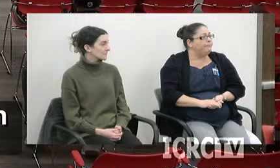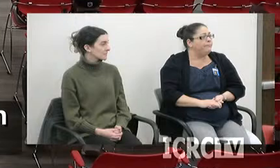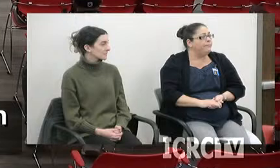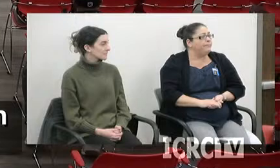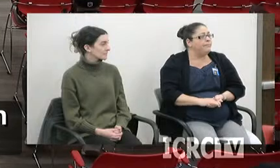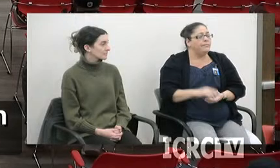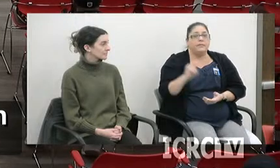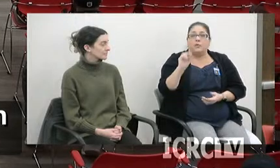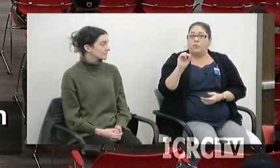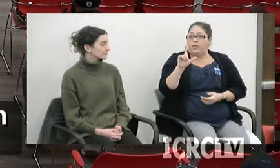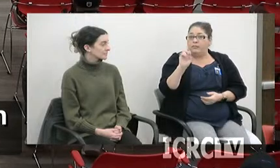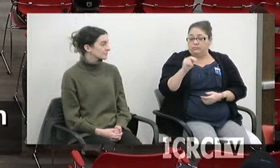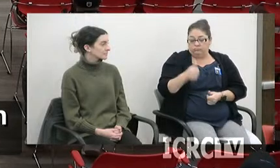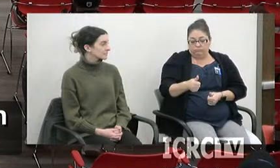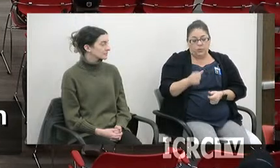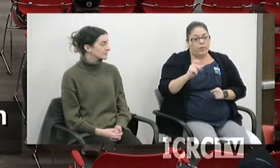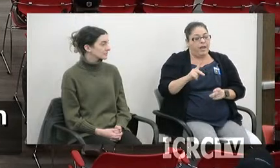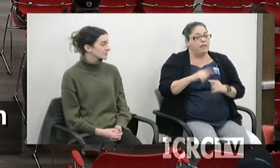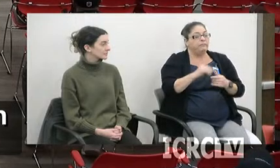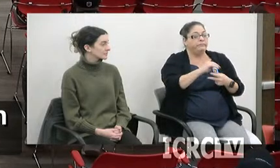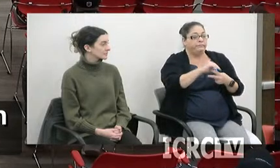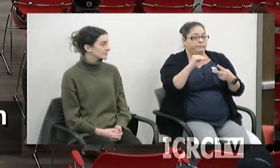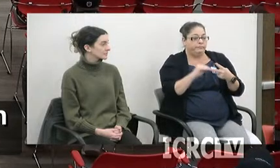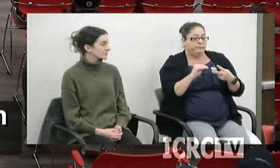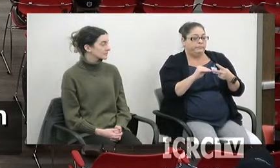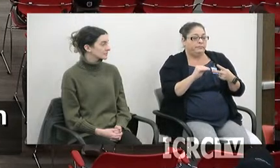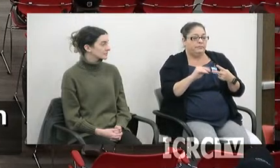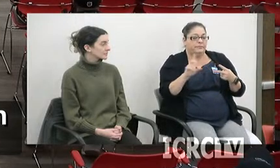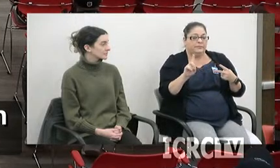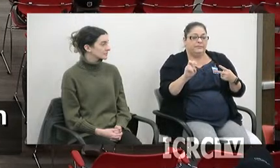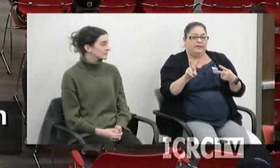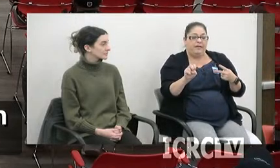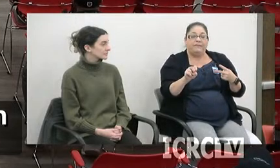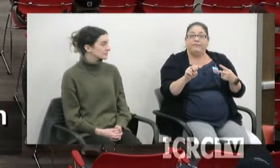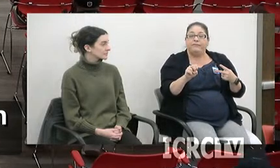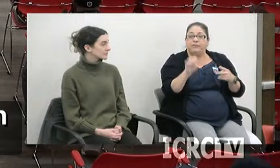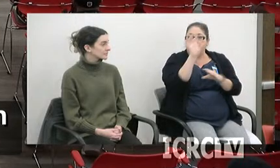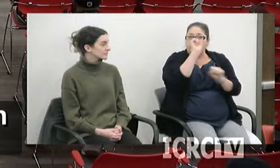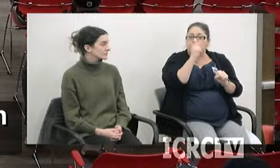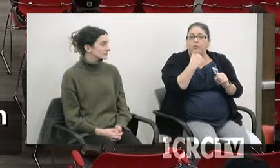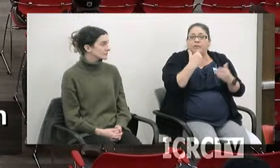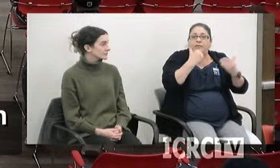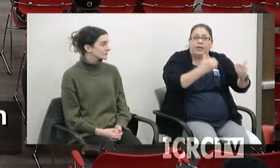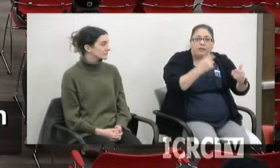that's where we stand on that. And then my second part was, Dave, I wanted to just thank you for your